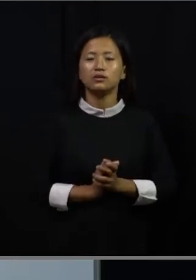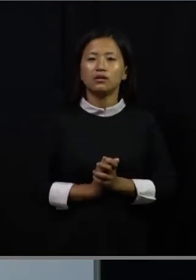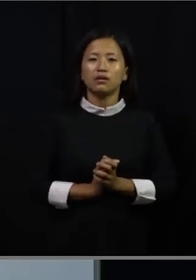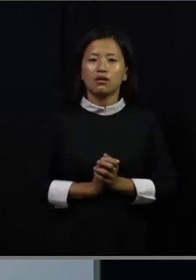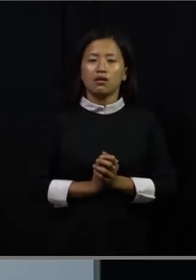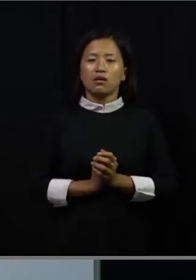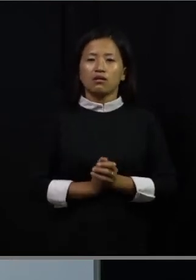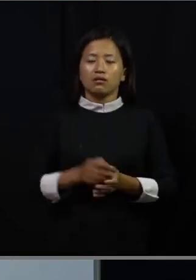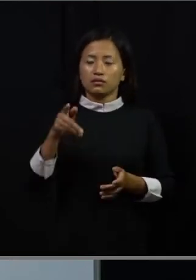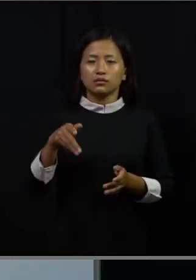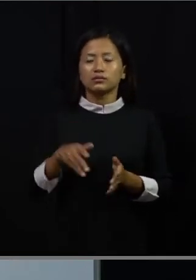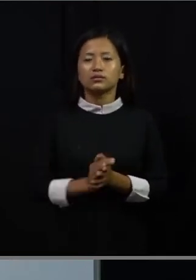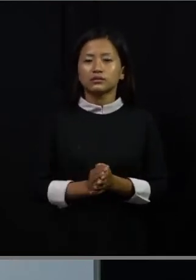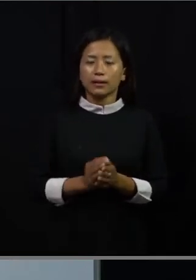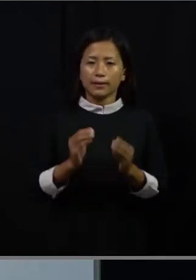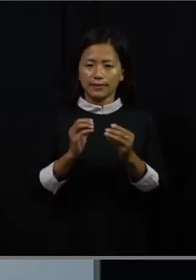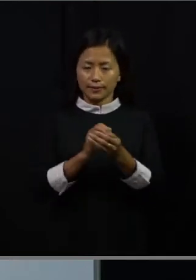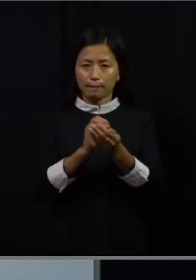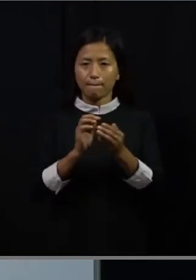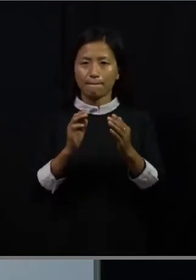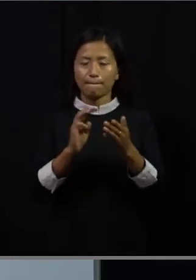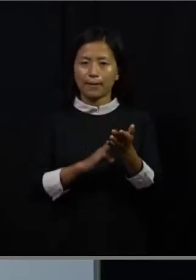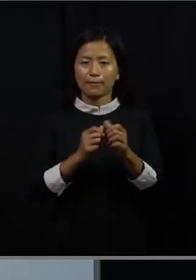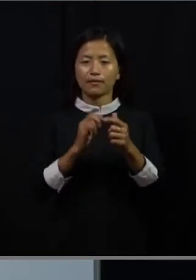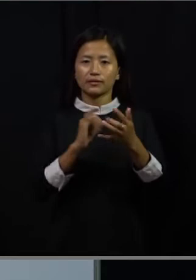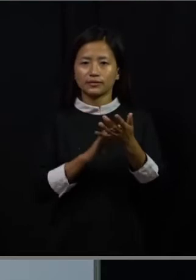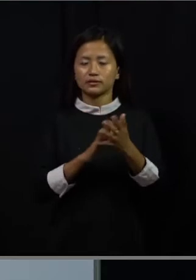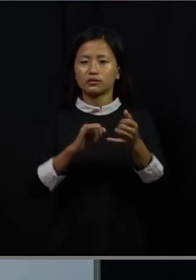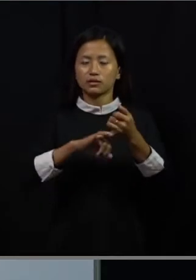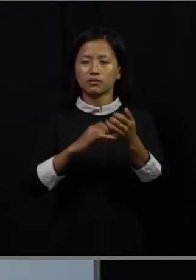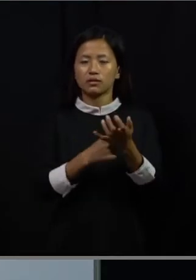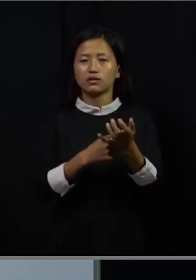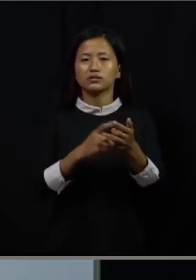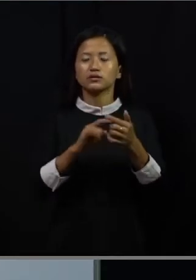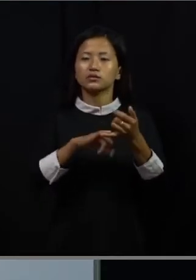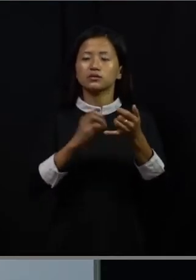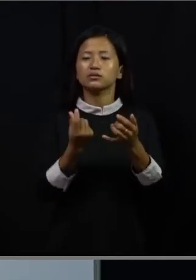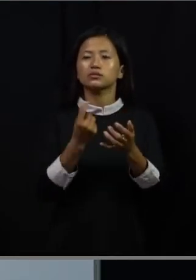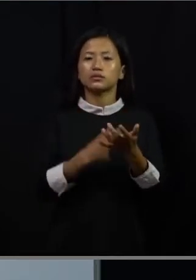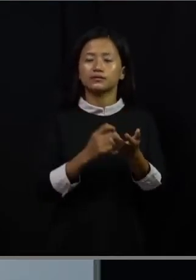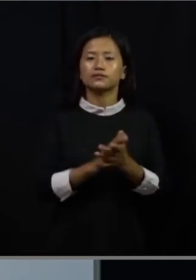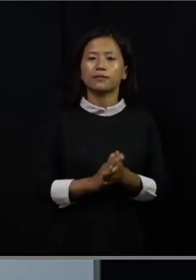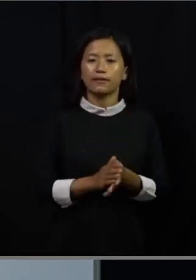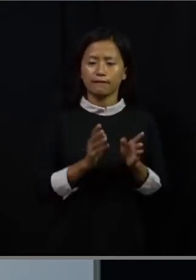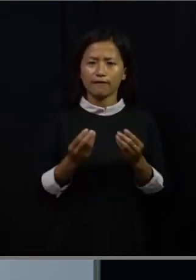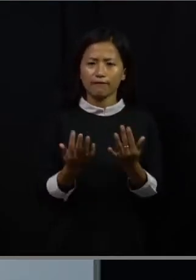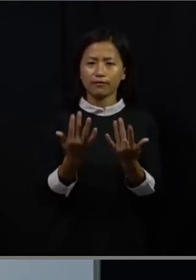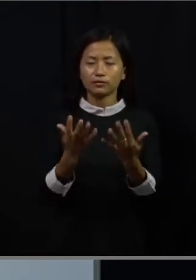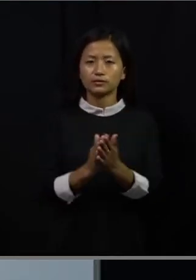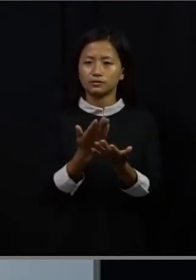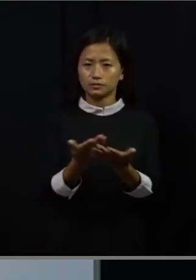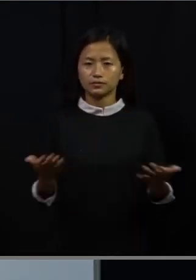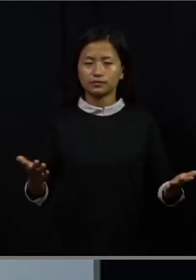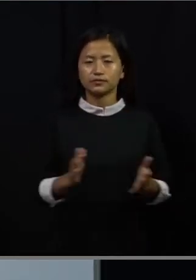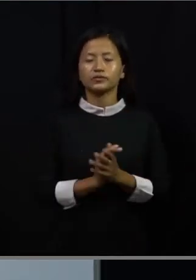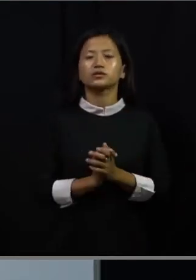okay, it also maintains, the resources which is available to them, proper